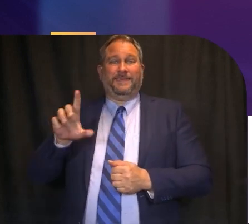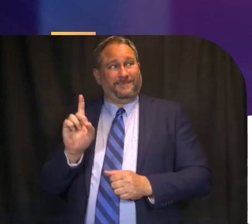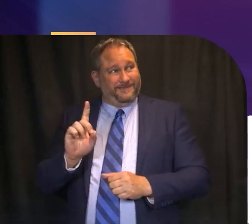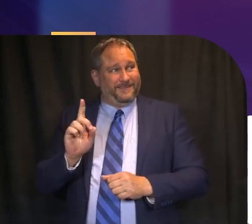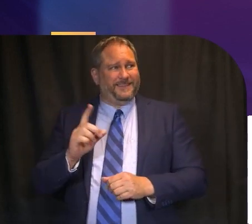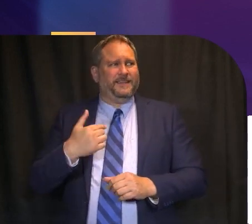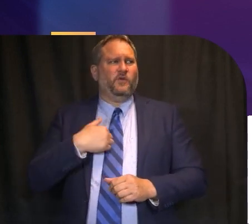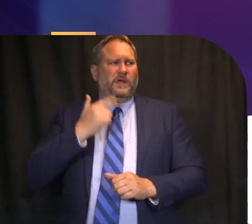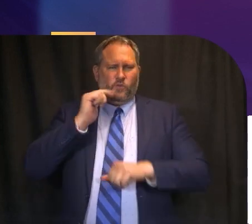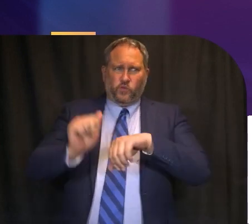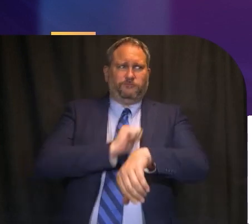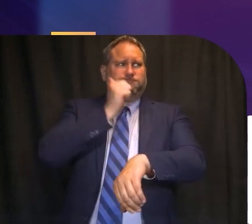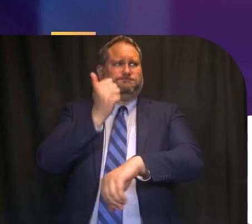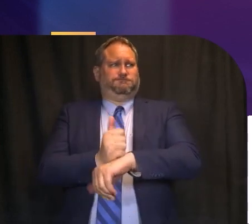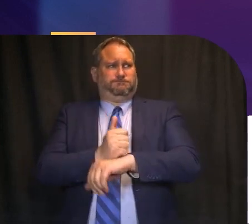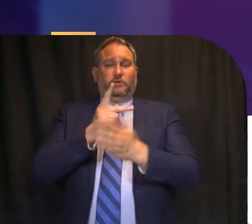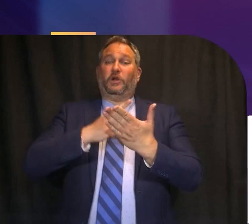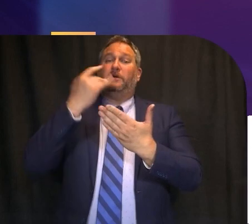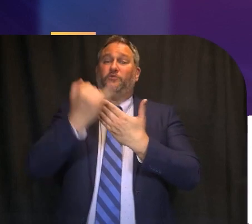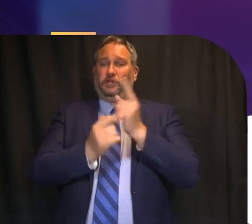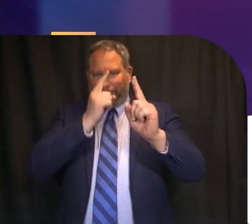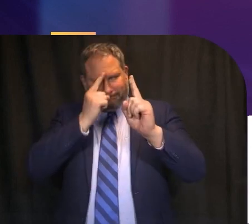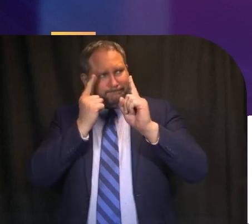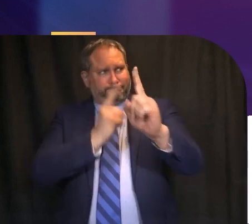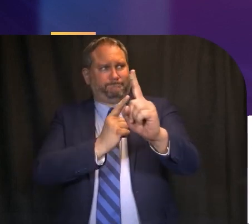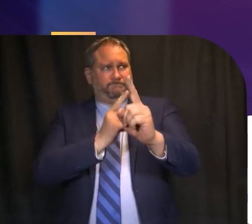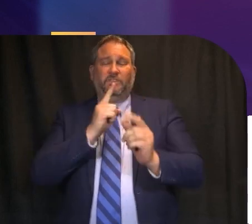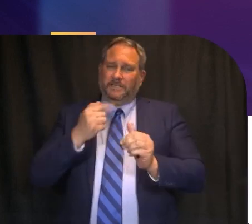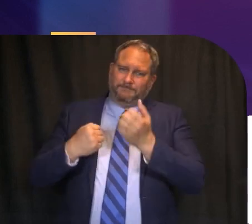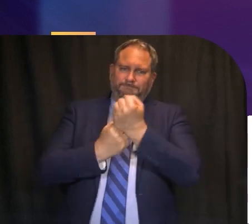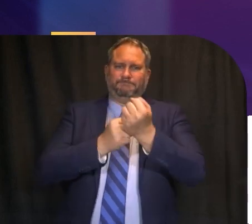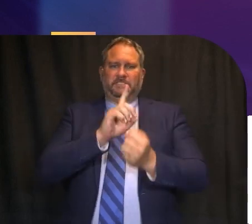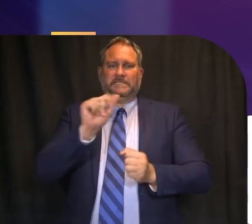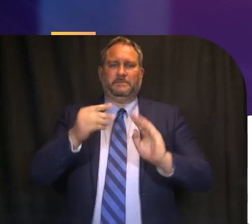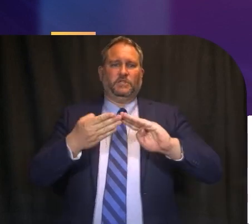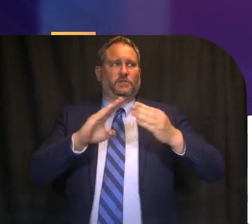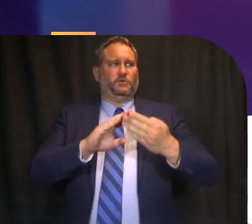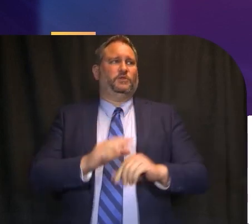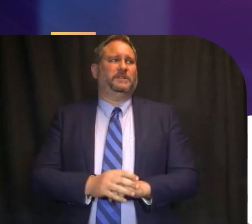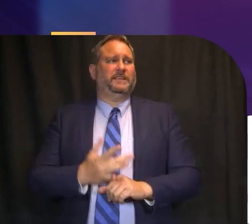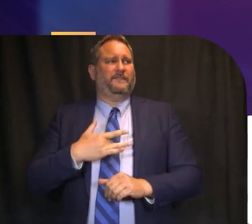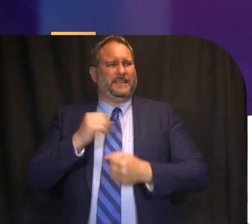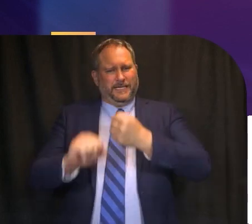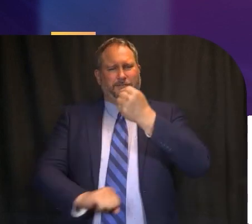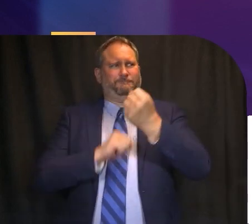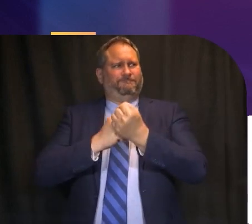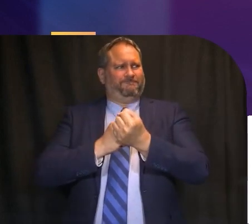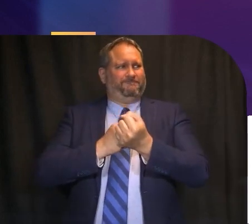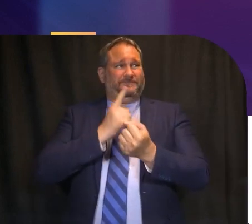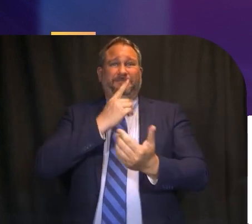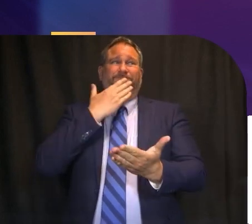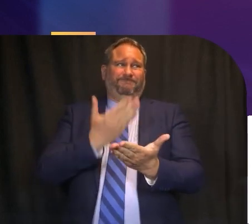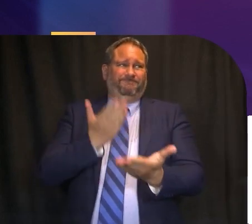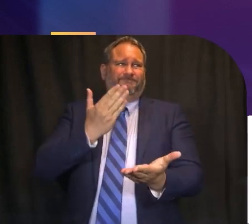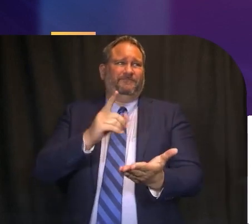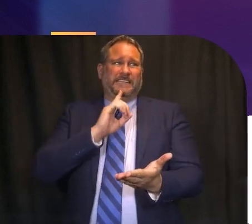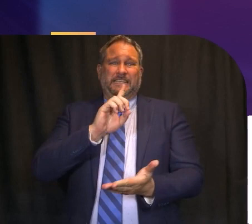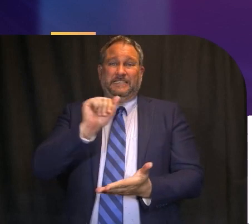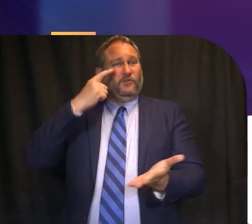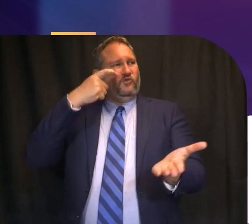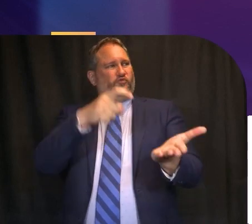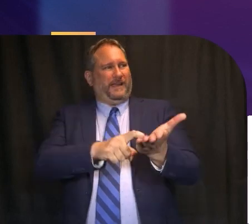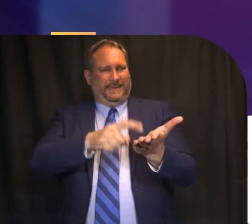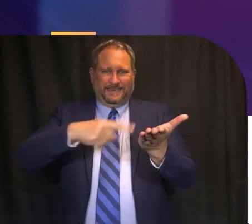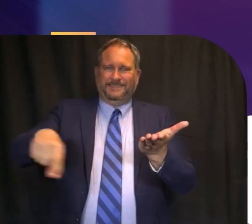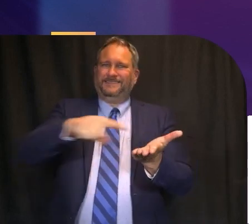It feels deeply validating to have the disability community acknowledge the need to improve the medical disparity experienced by disabled veterans